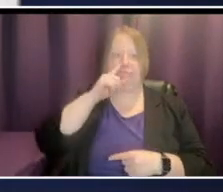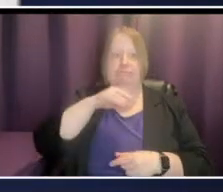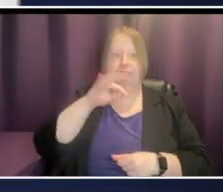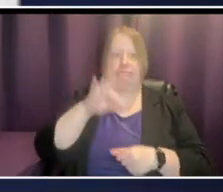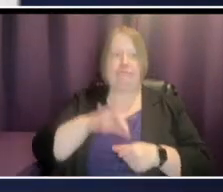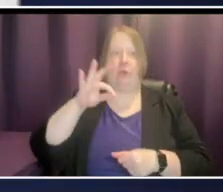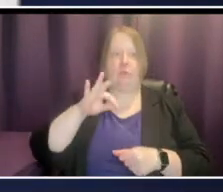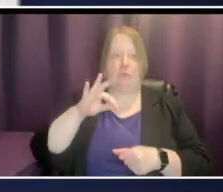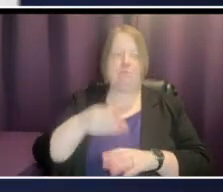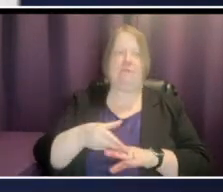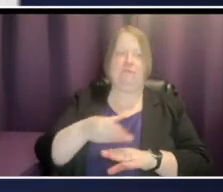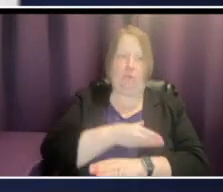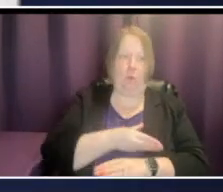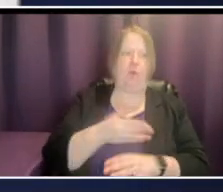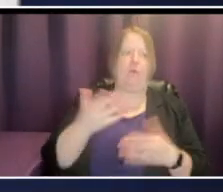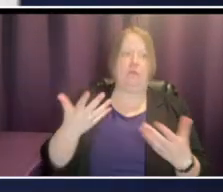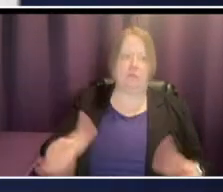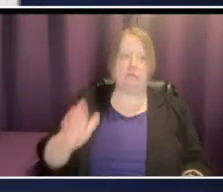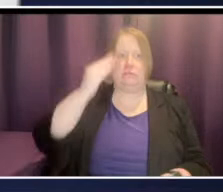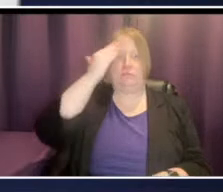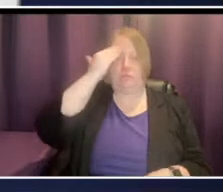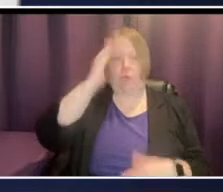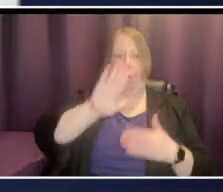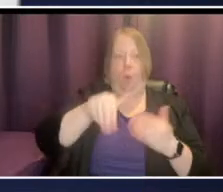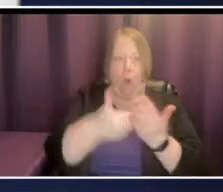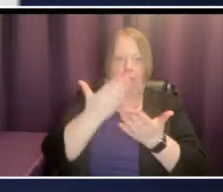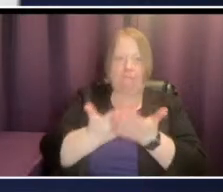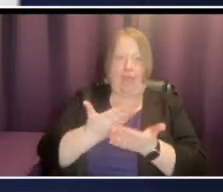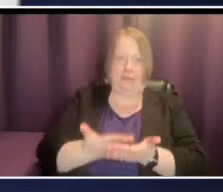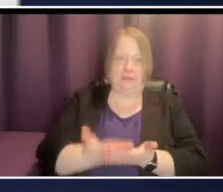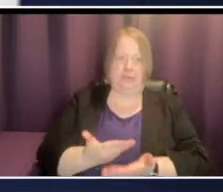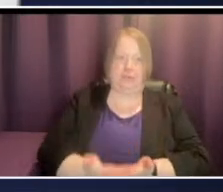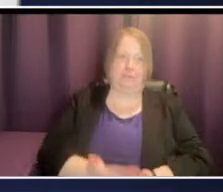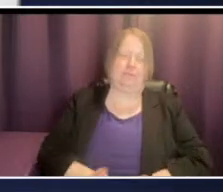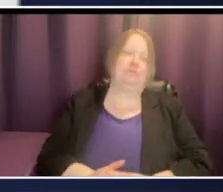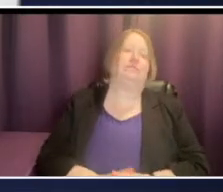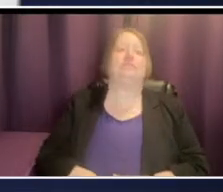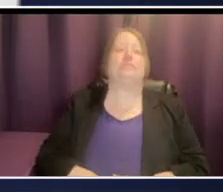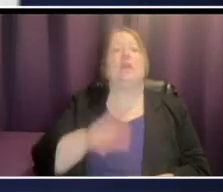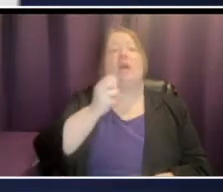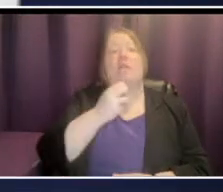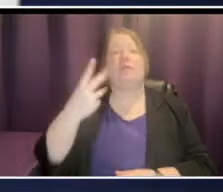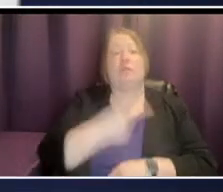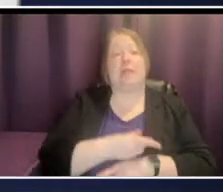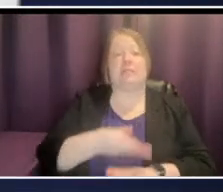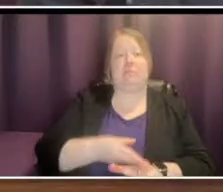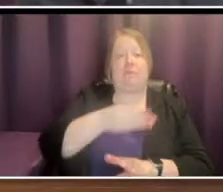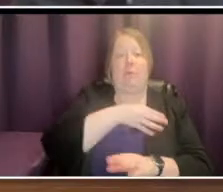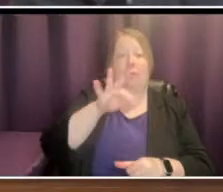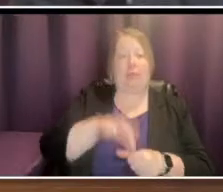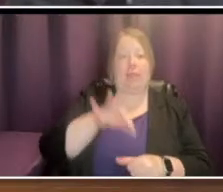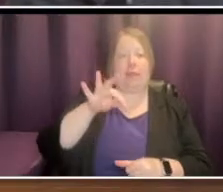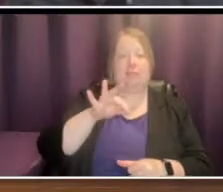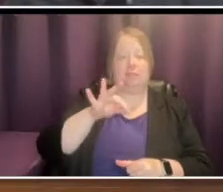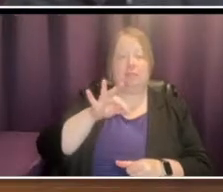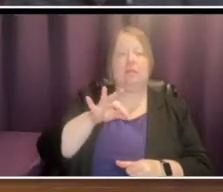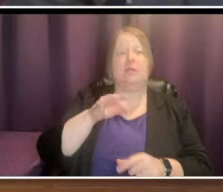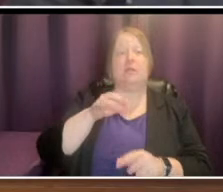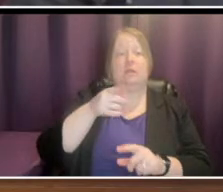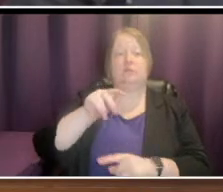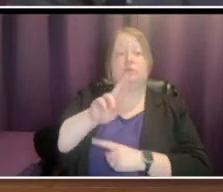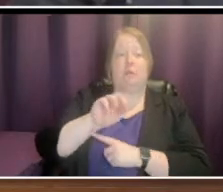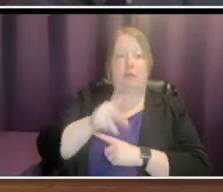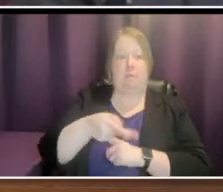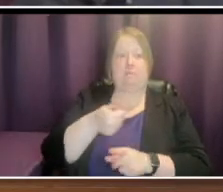full development of all relevant facts. A few days before the election, Mr. Trump also